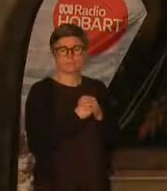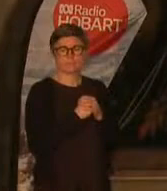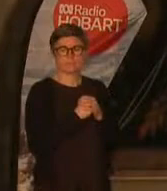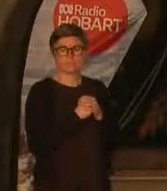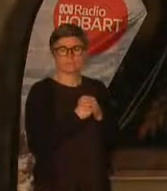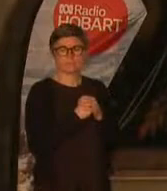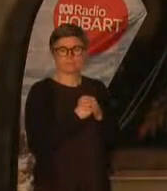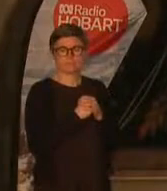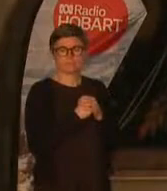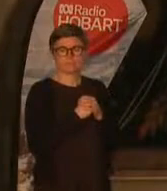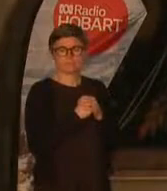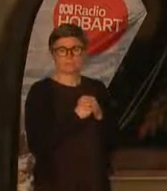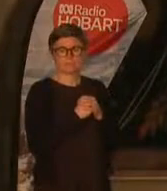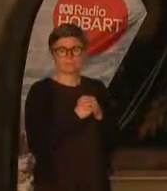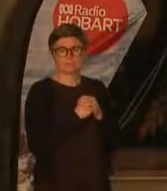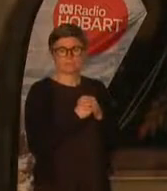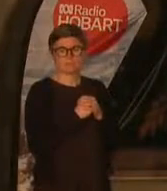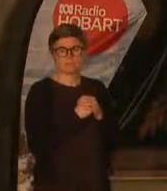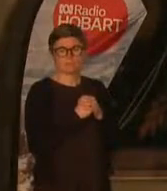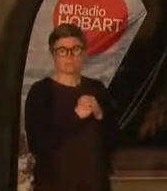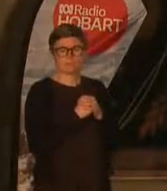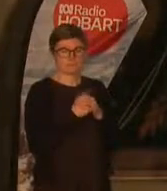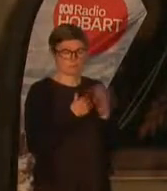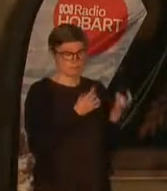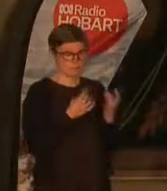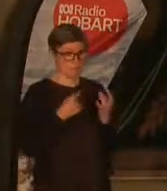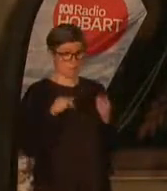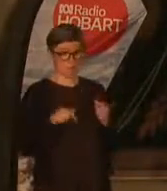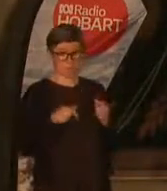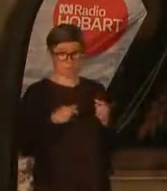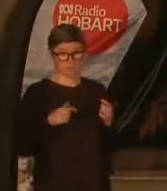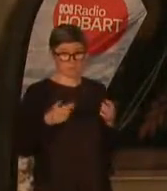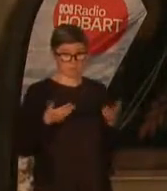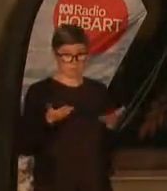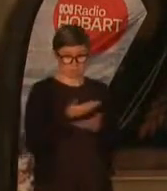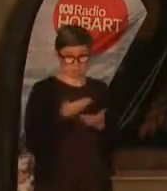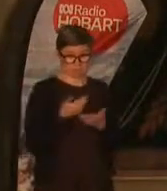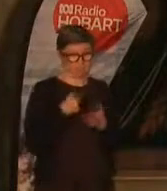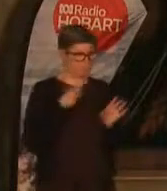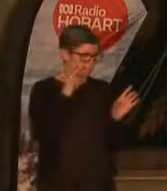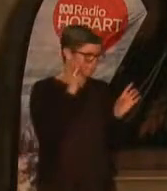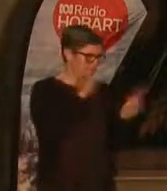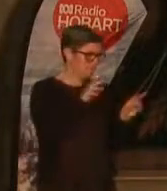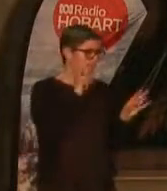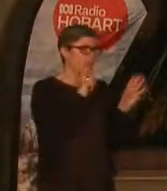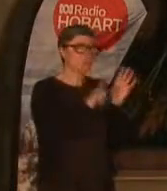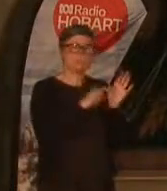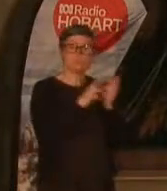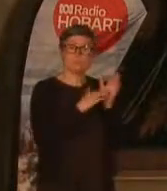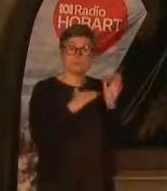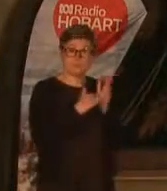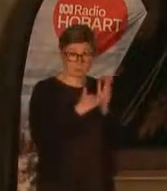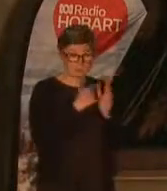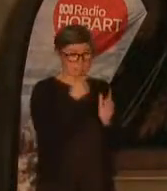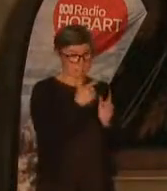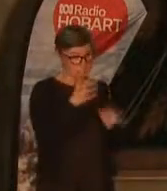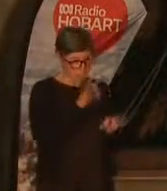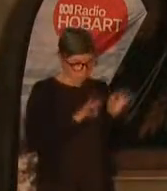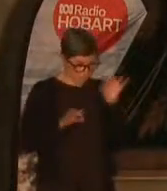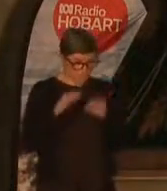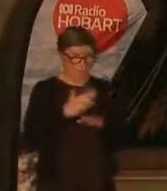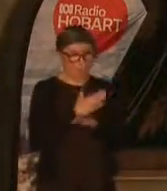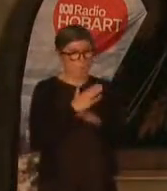the... I was, when we were preparing for this, I was looking at a thing that happened last year in New Zealand where seven scientists from the University